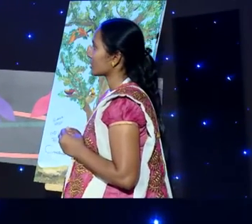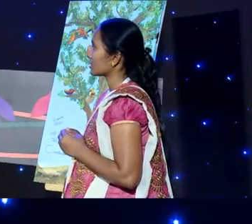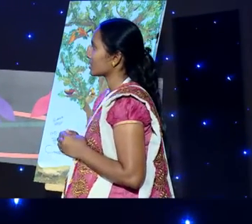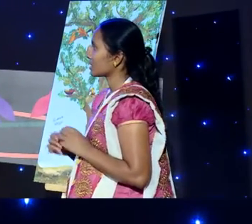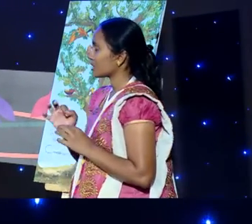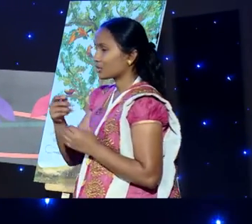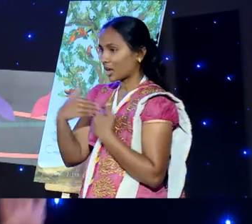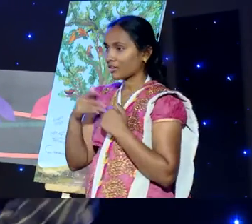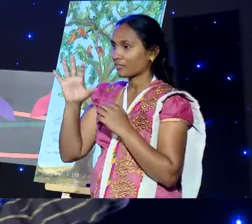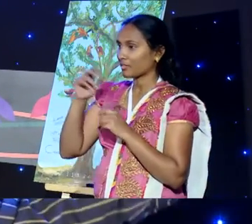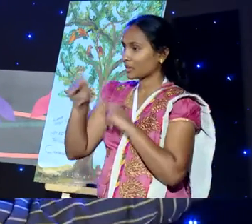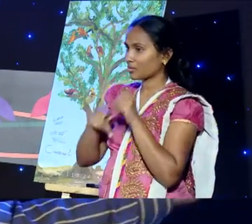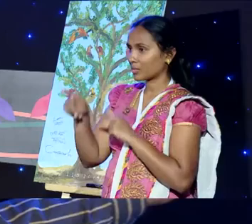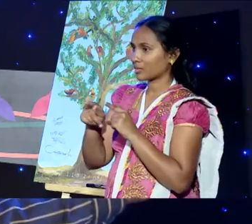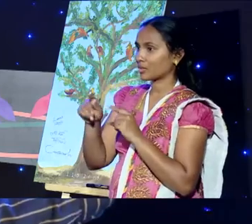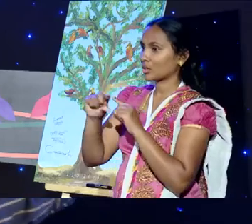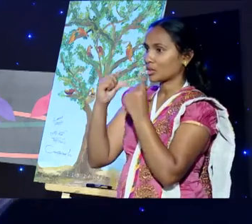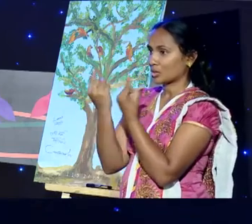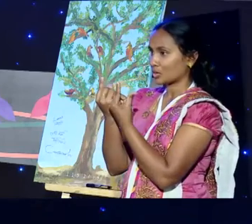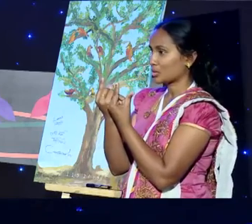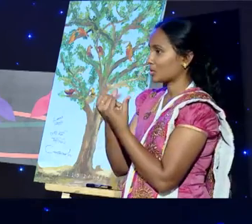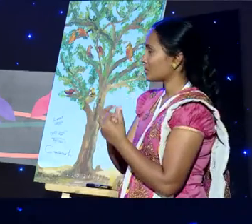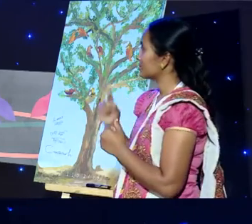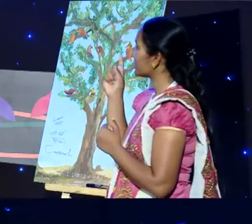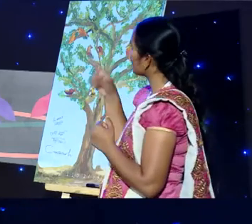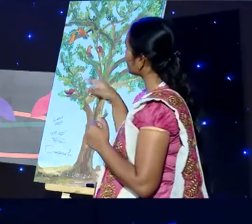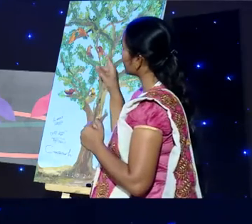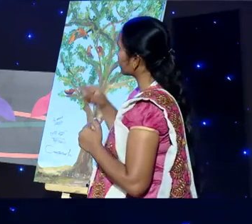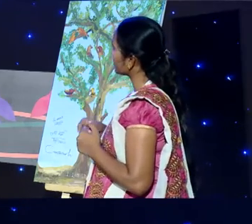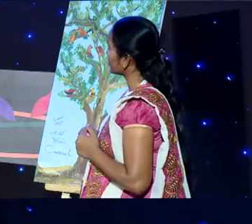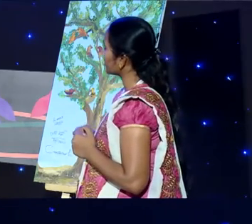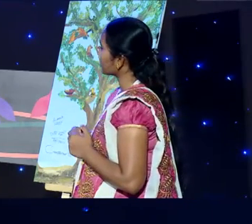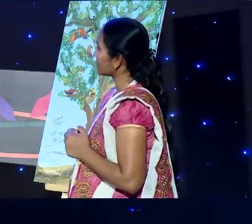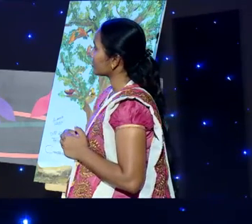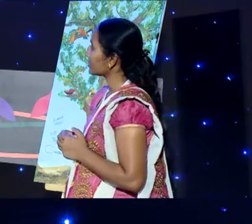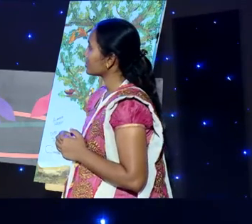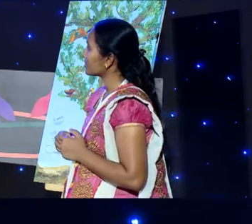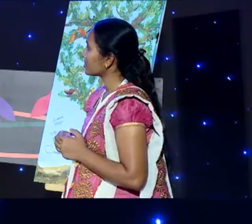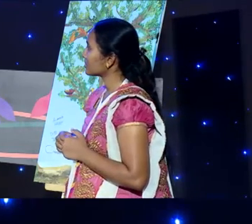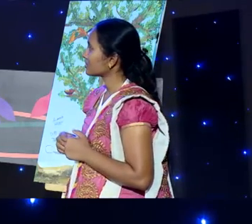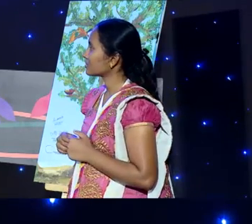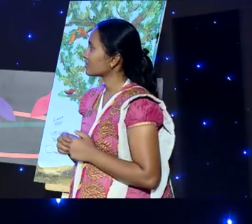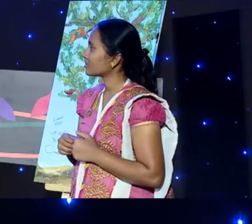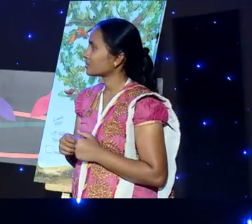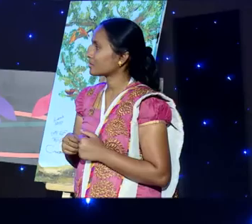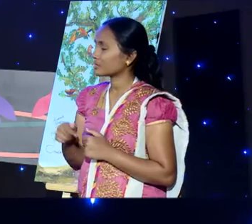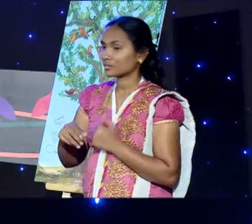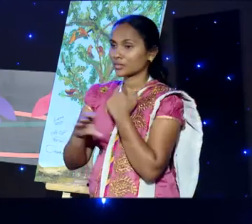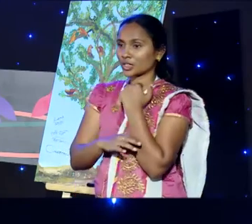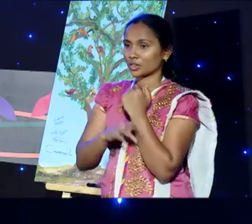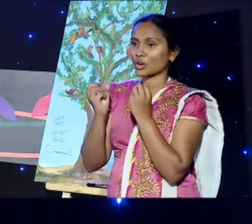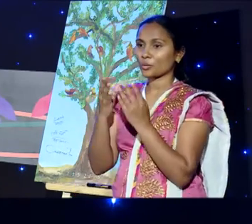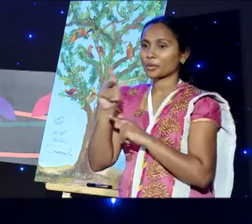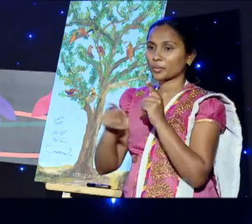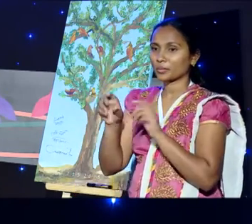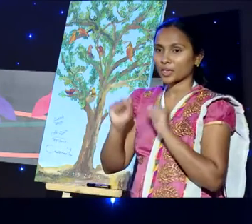50 people in a room, scientists study this, and they said, how many people would you have, how many connections in this kind of a network? In the first